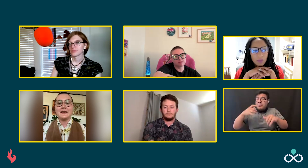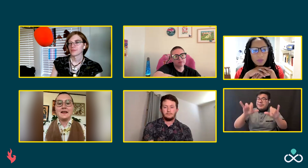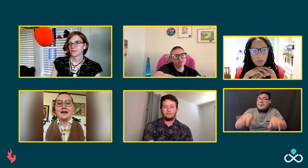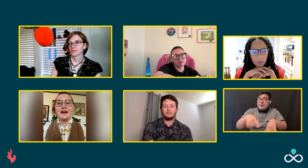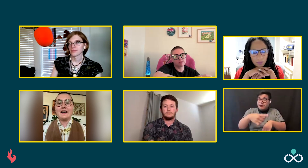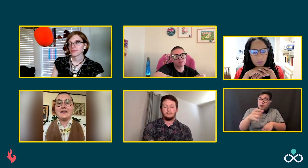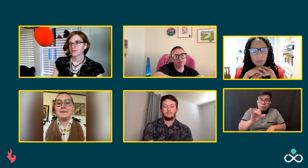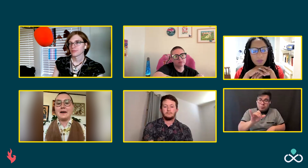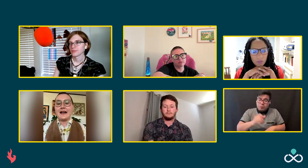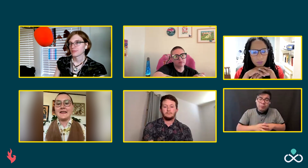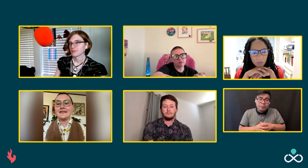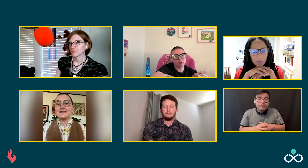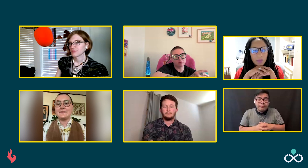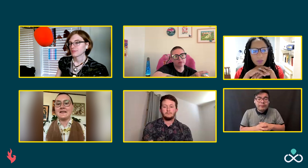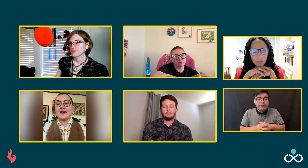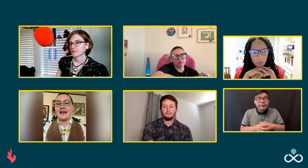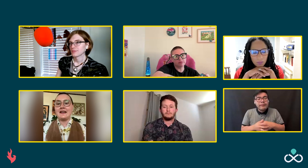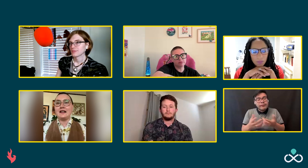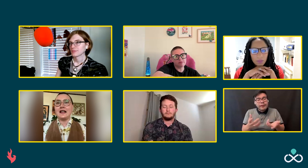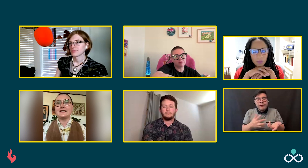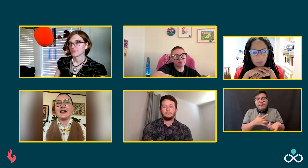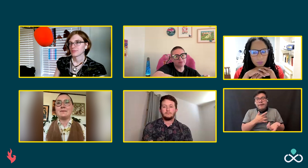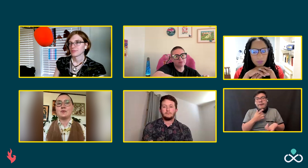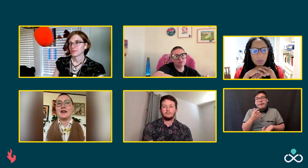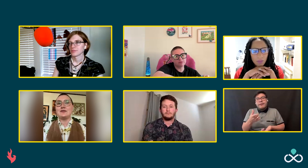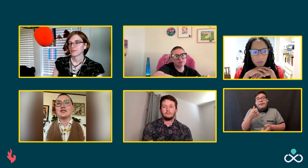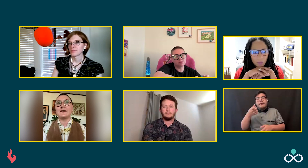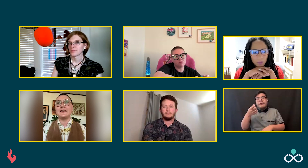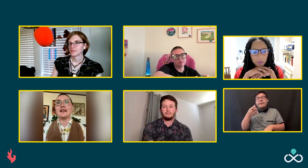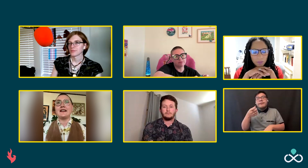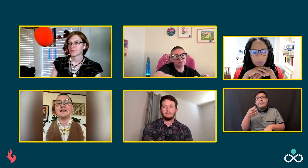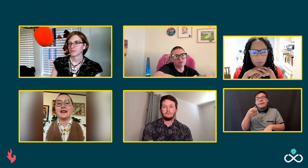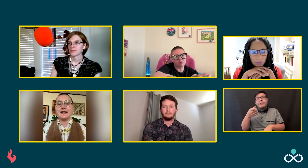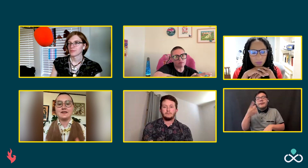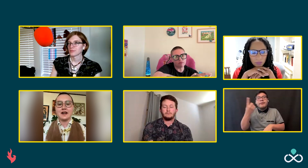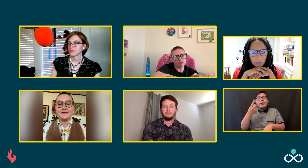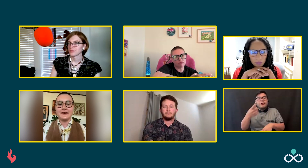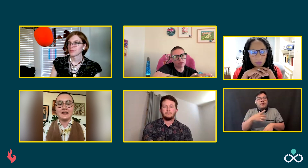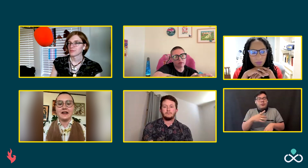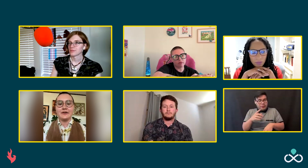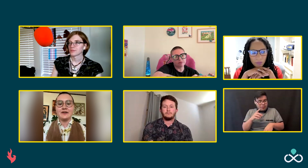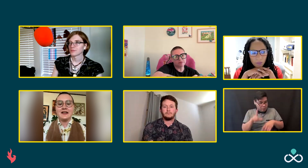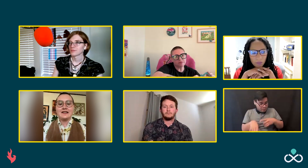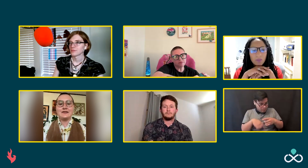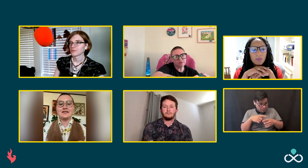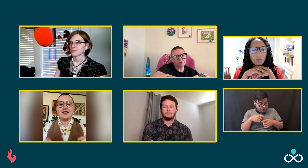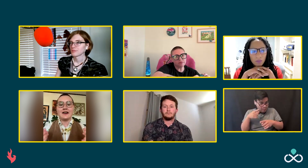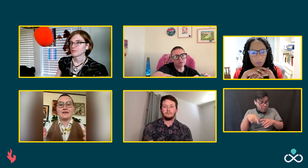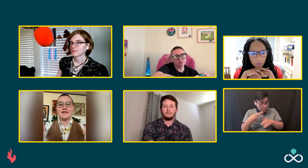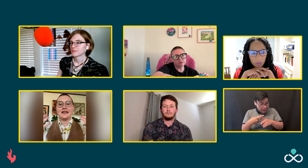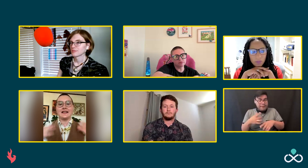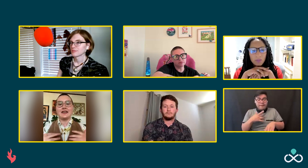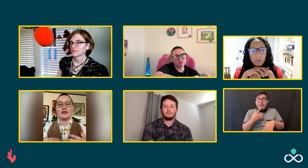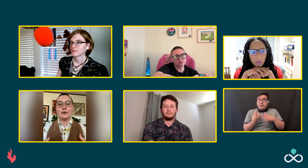you. I think that's something that a lot of times when you start feeling isolated and you start feeling alone, you